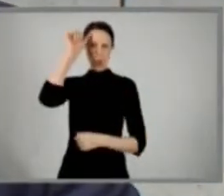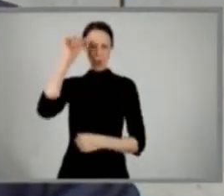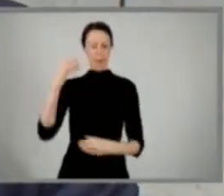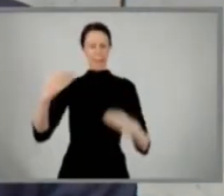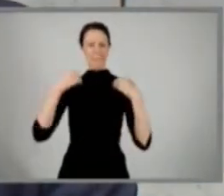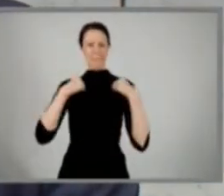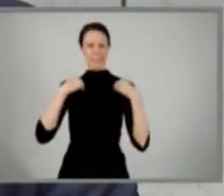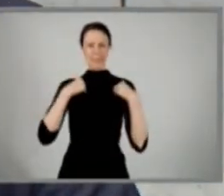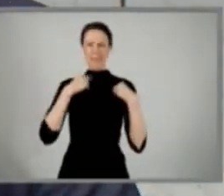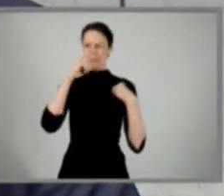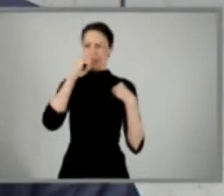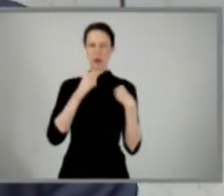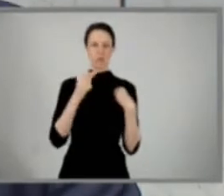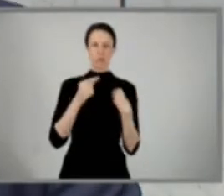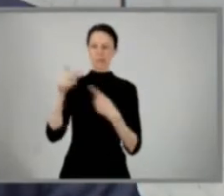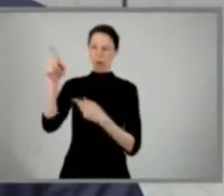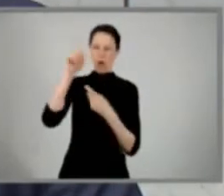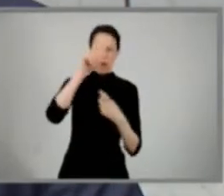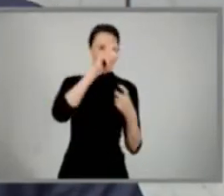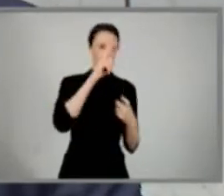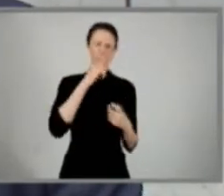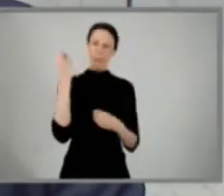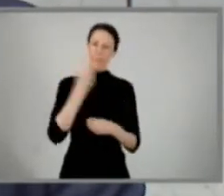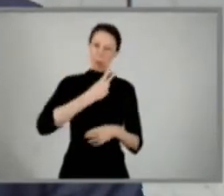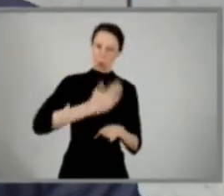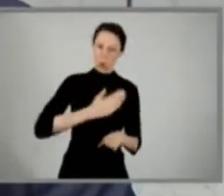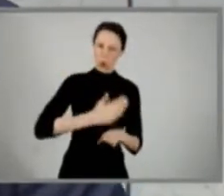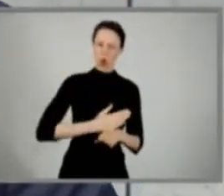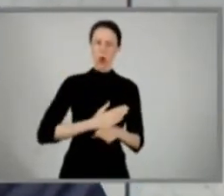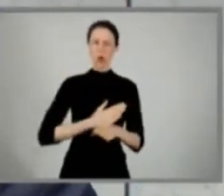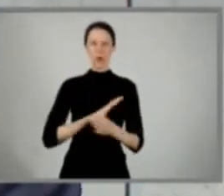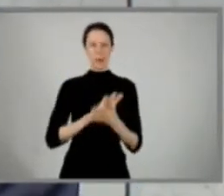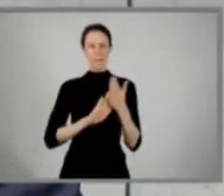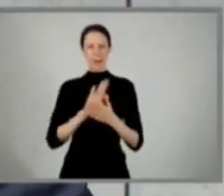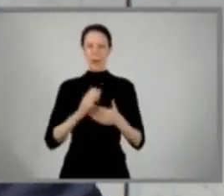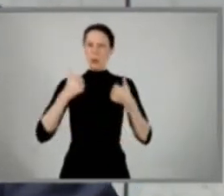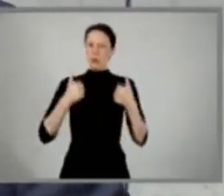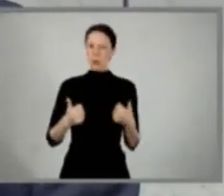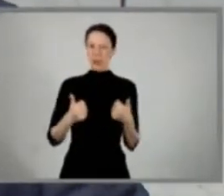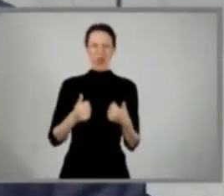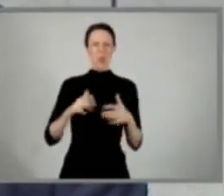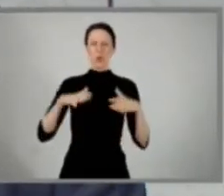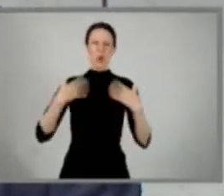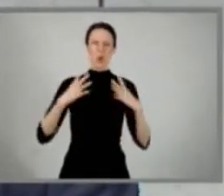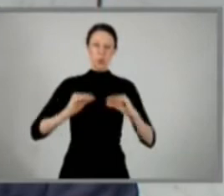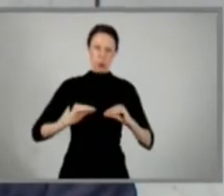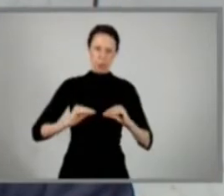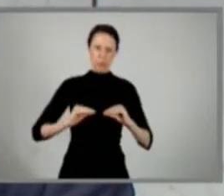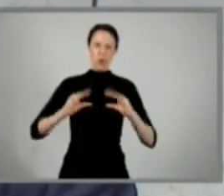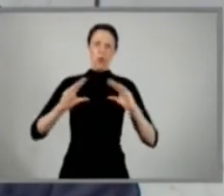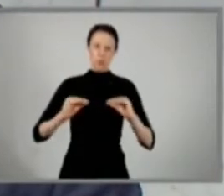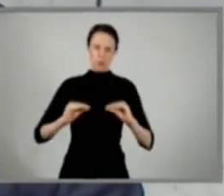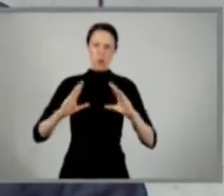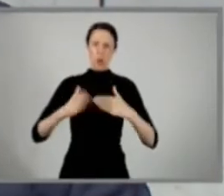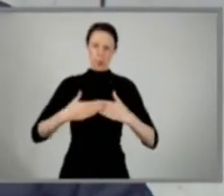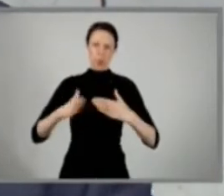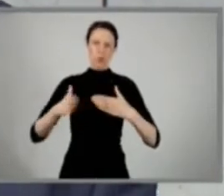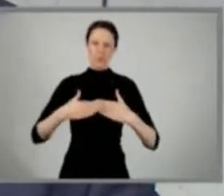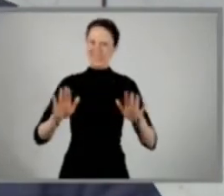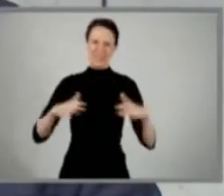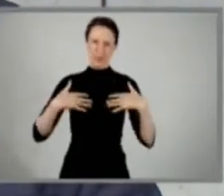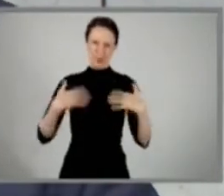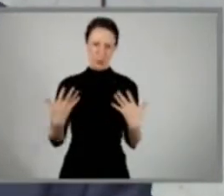Stop, start does not provide that. So I have no doubt that that would be the intention of the Western Australian government, to